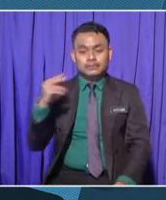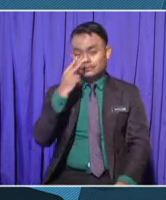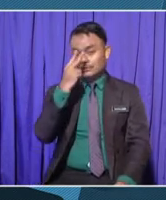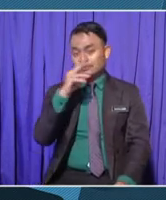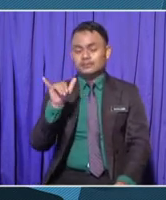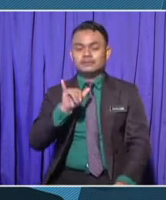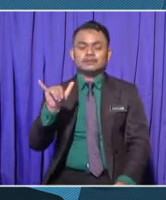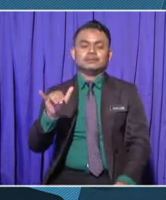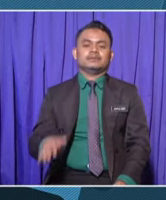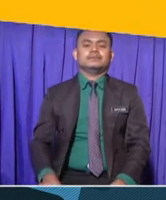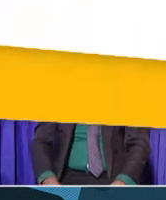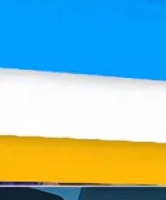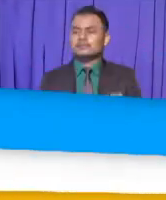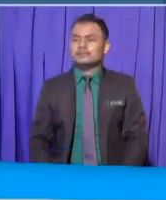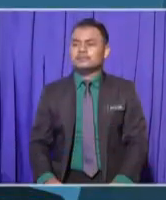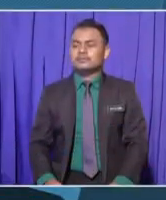together.